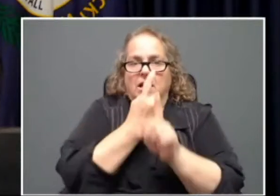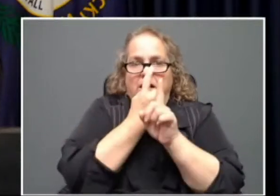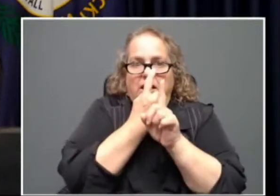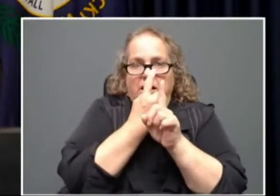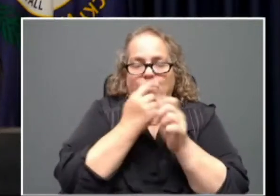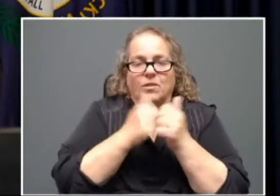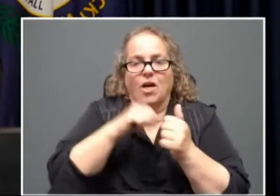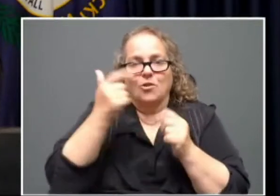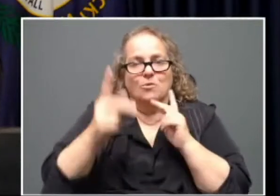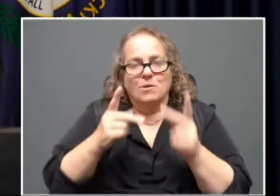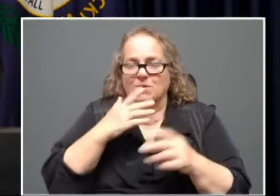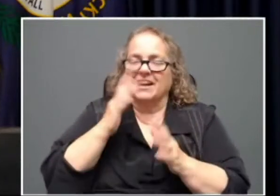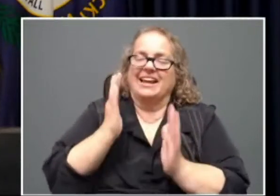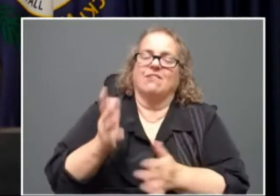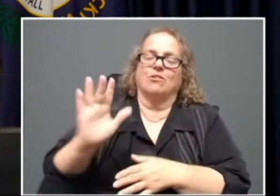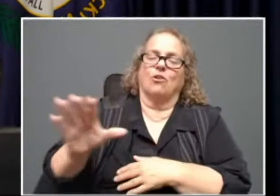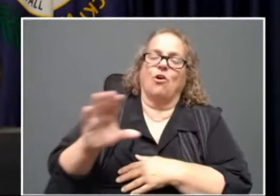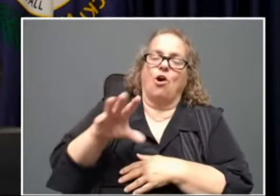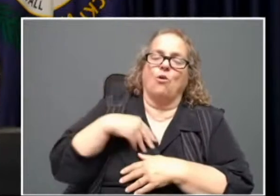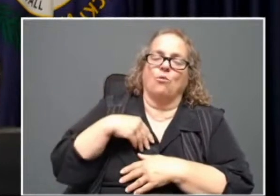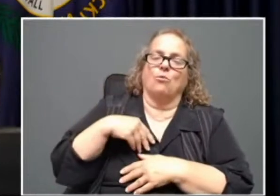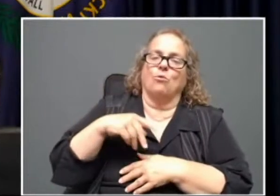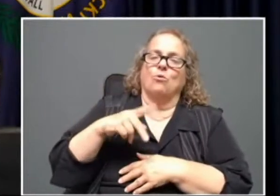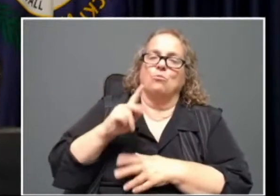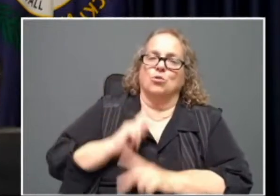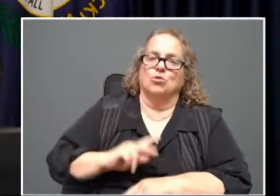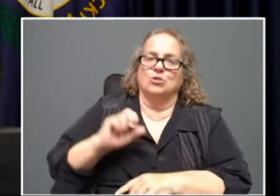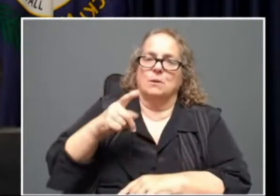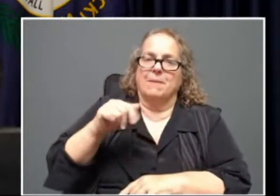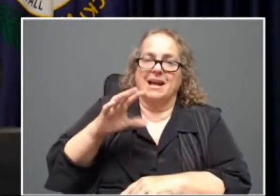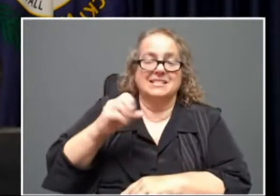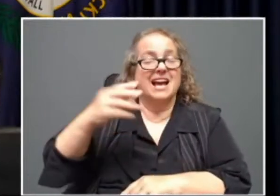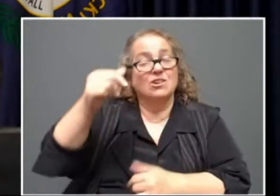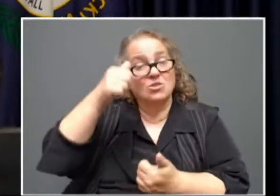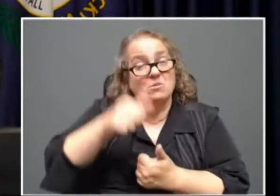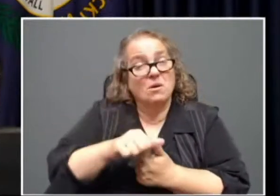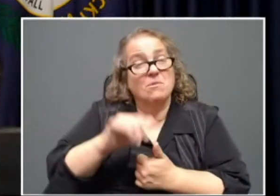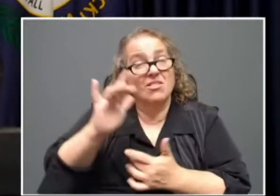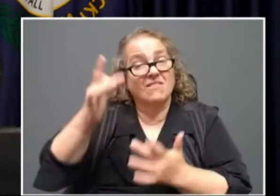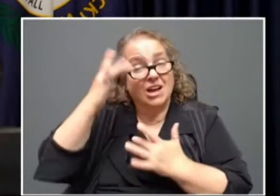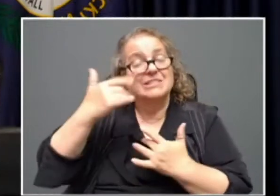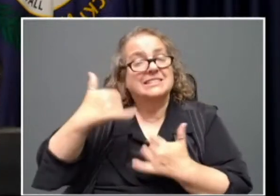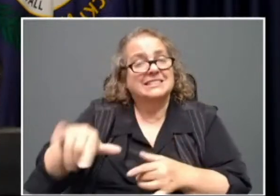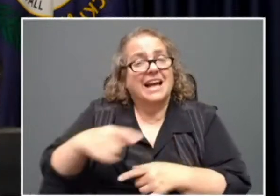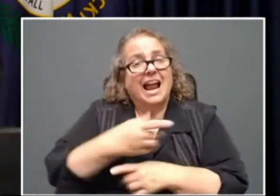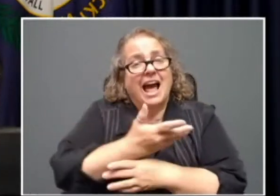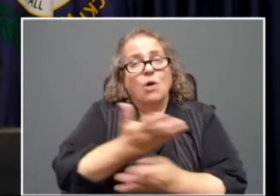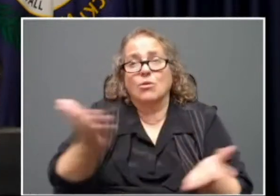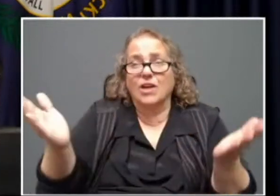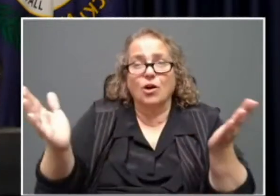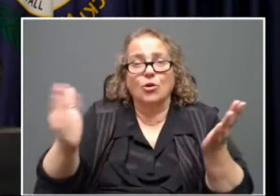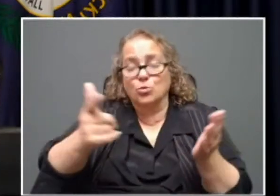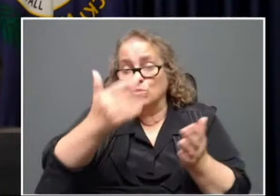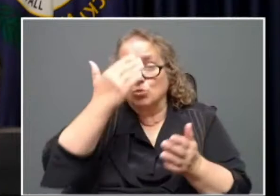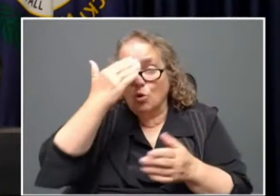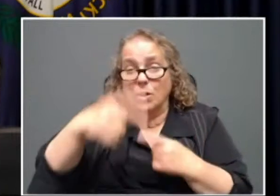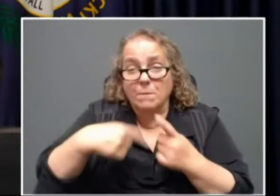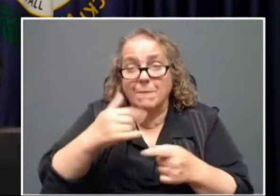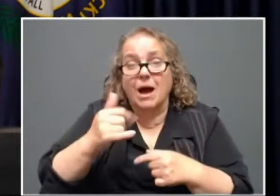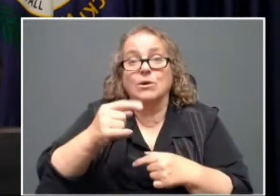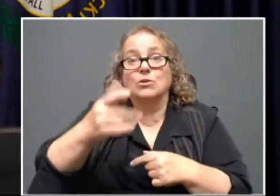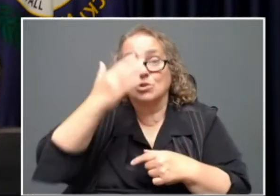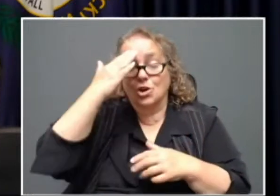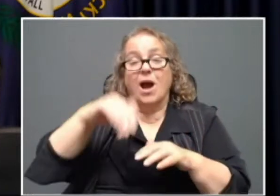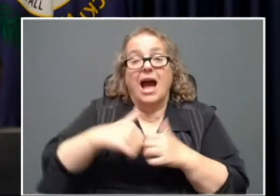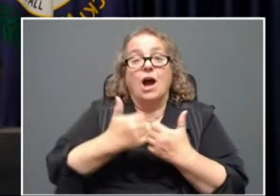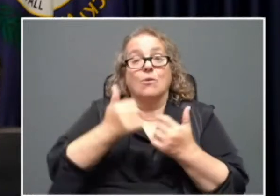personal space. And again, remember, this virus is still out there. You know about it by now. You know how it spreads. So be